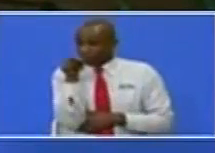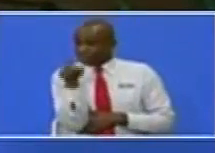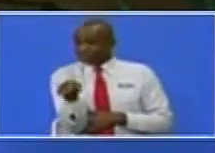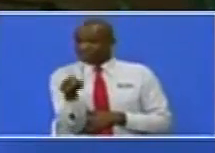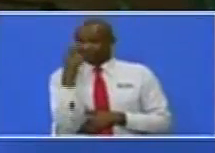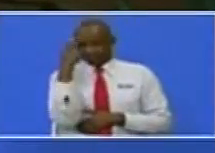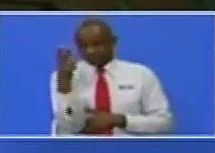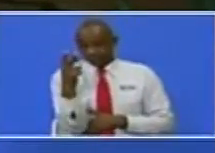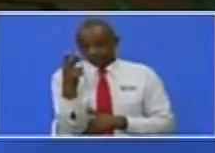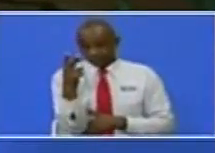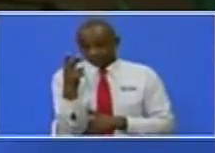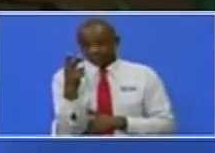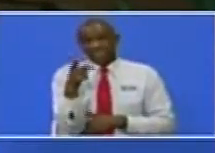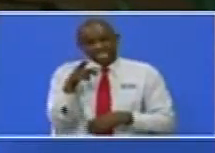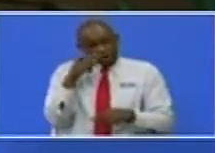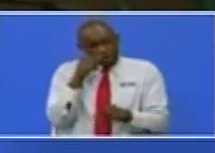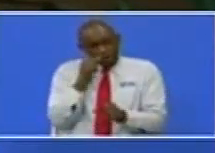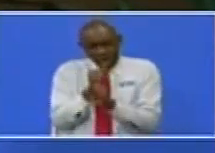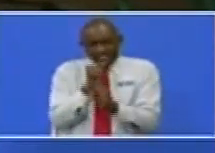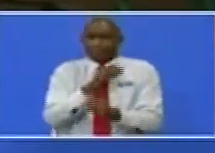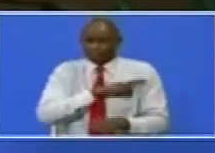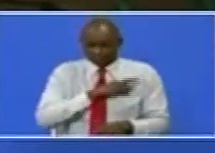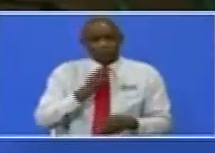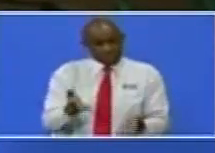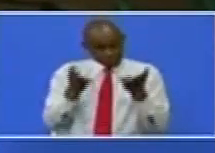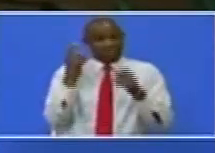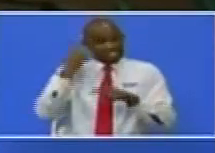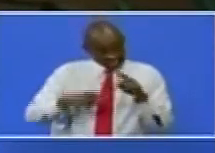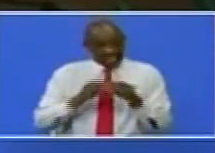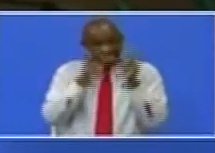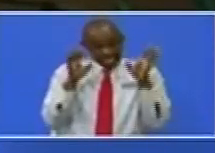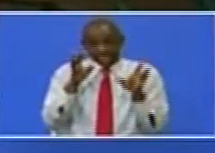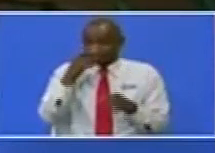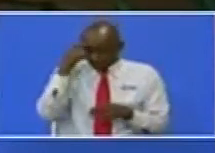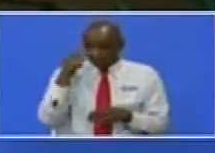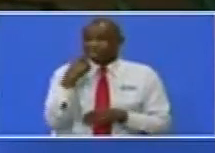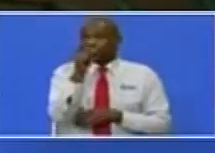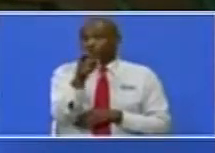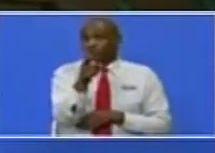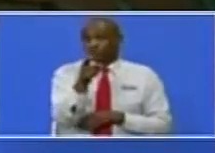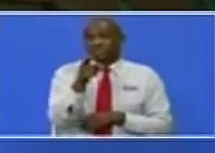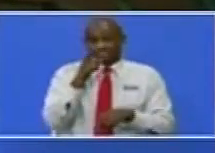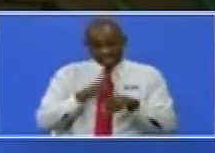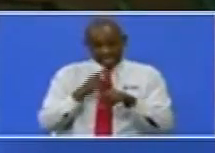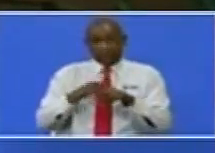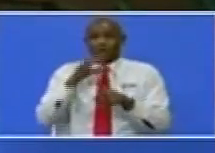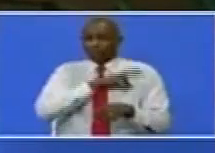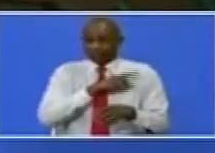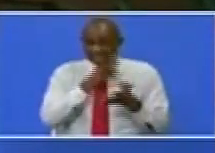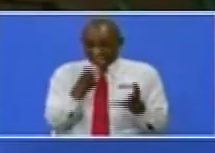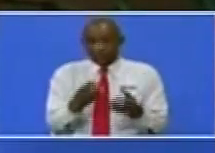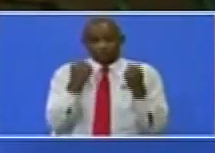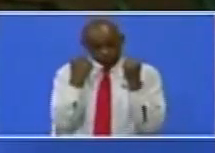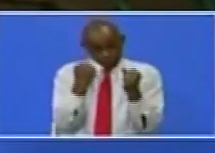view, operating profit, we will see an improvement this year clearly, because as we told you that operating profit is a